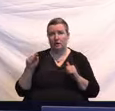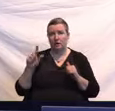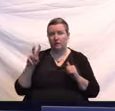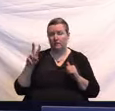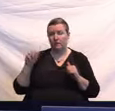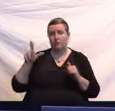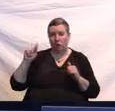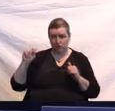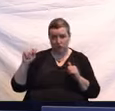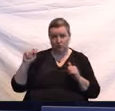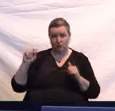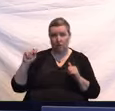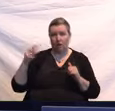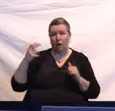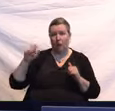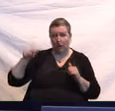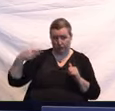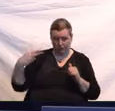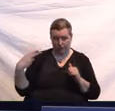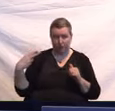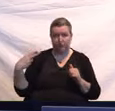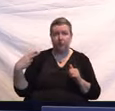learn.vaulthealth.com/NJ/. That's